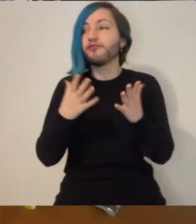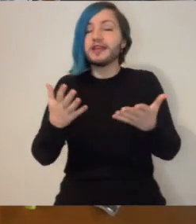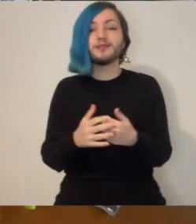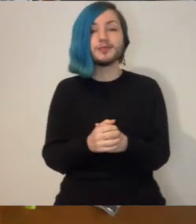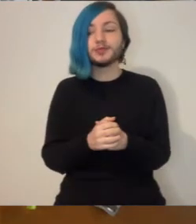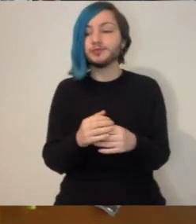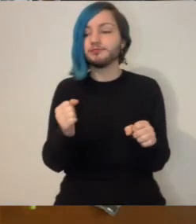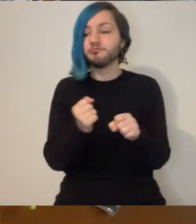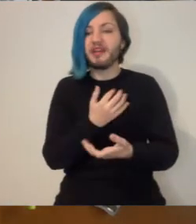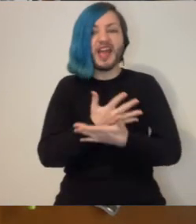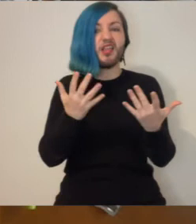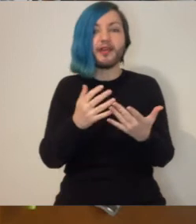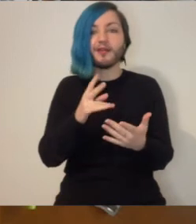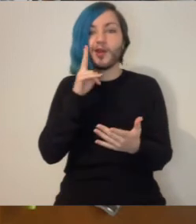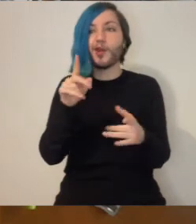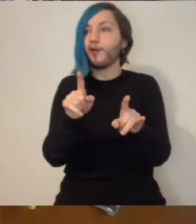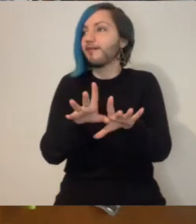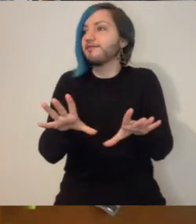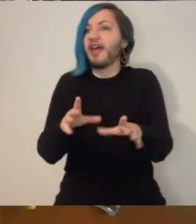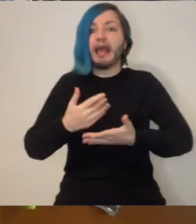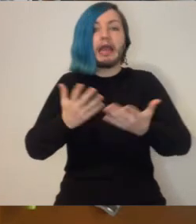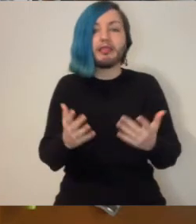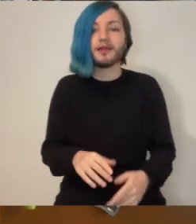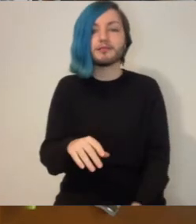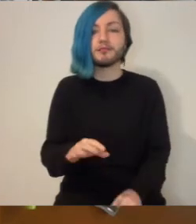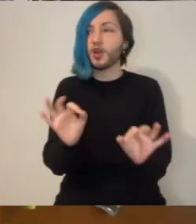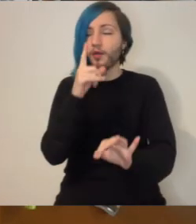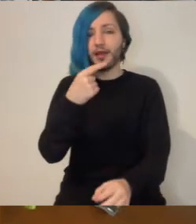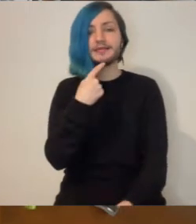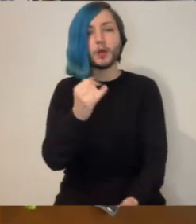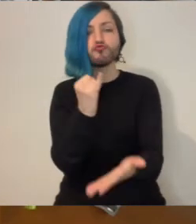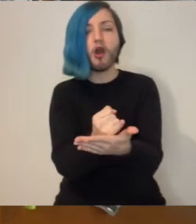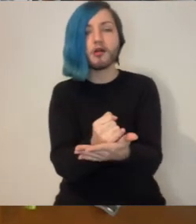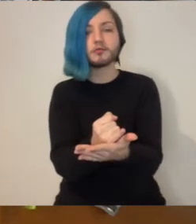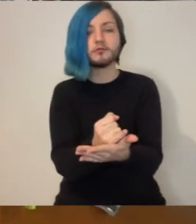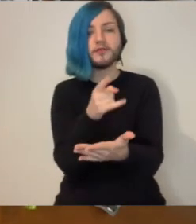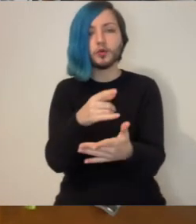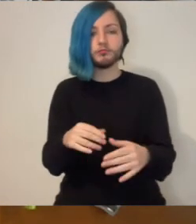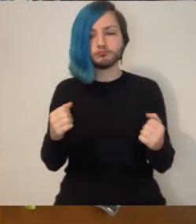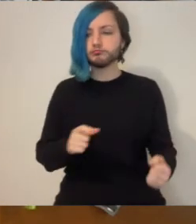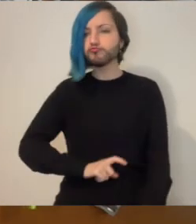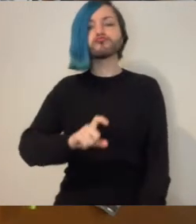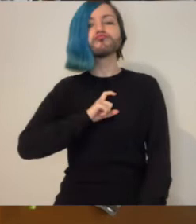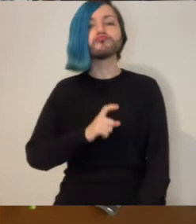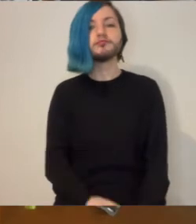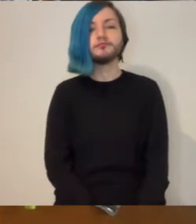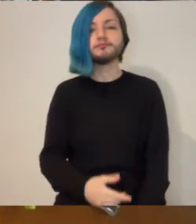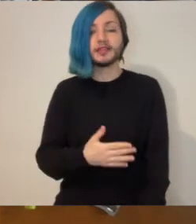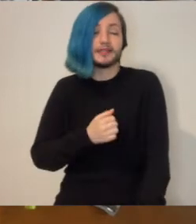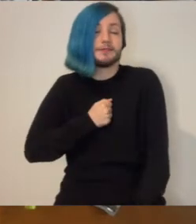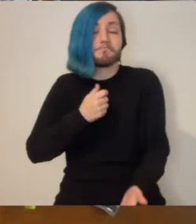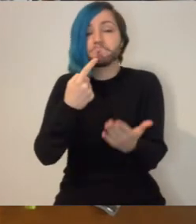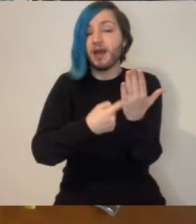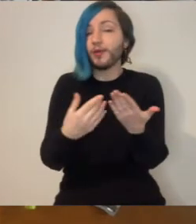to make things look like anything. No one can tell you you're wrong if you do it with conviction.